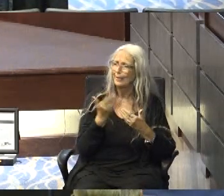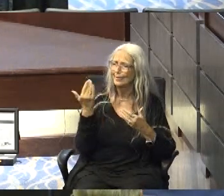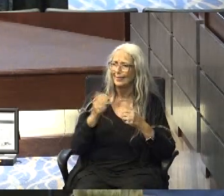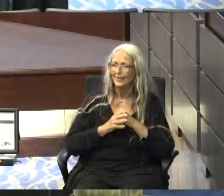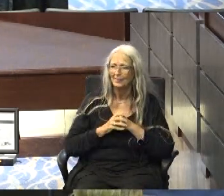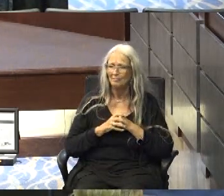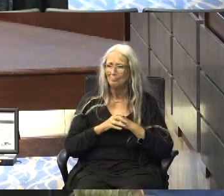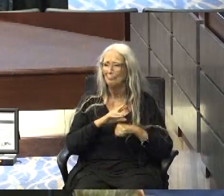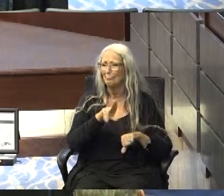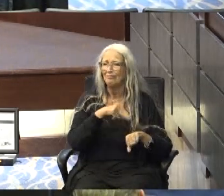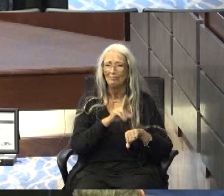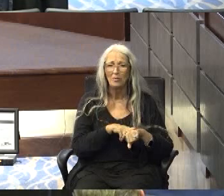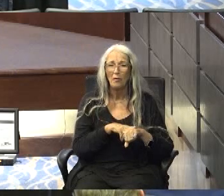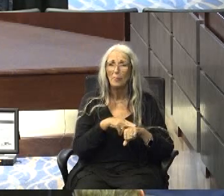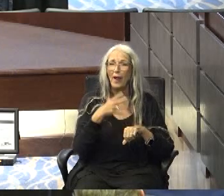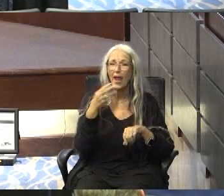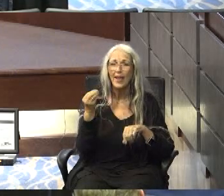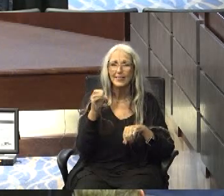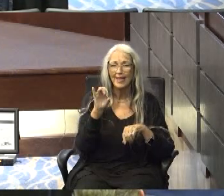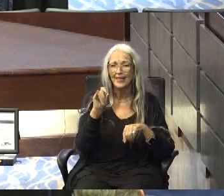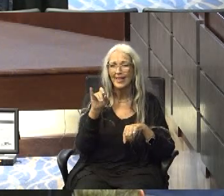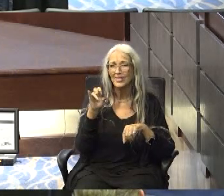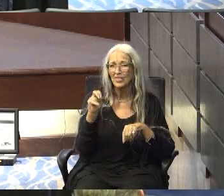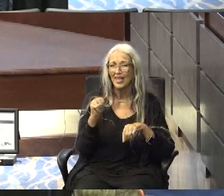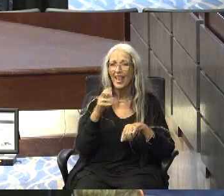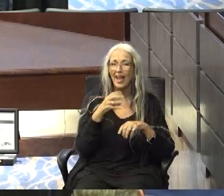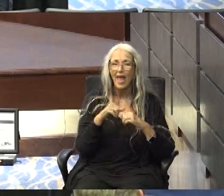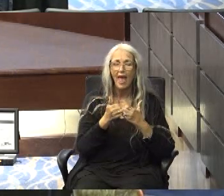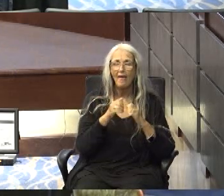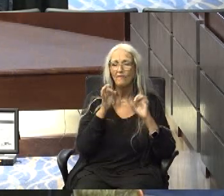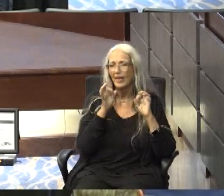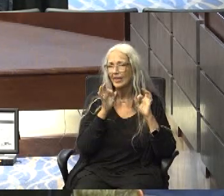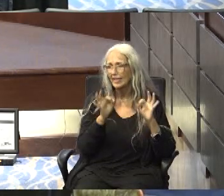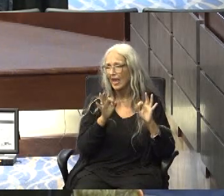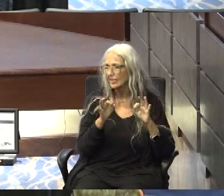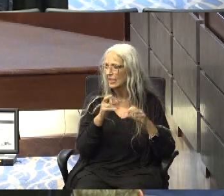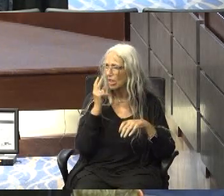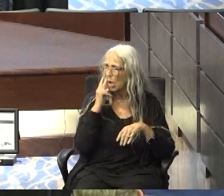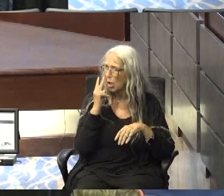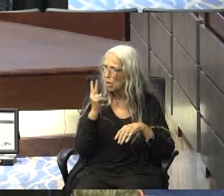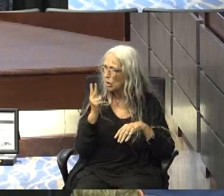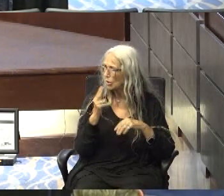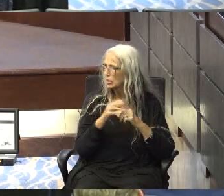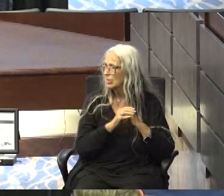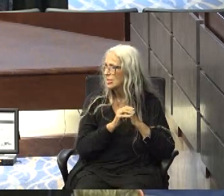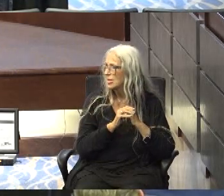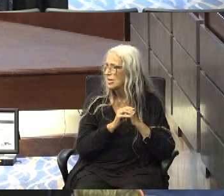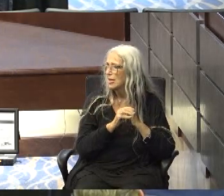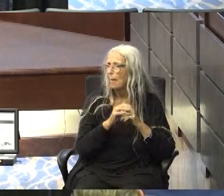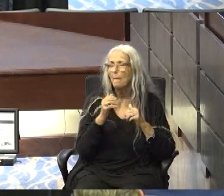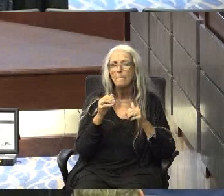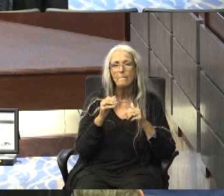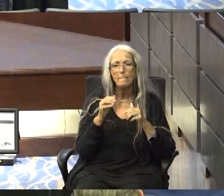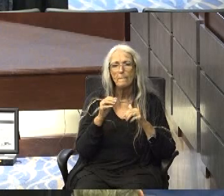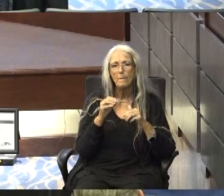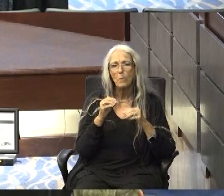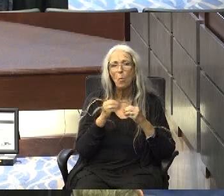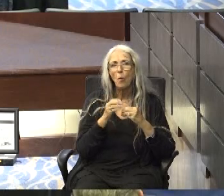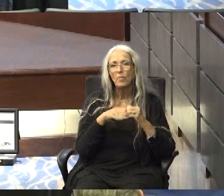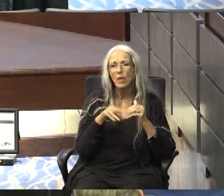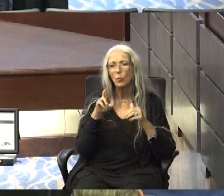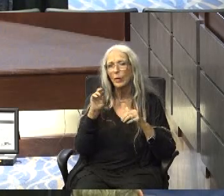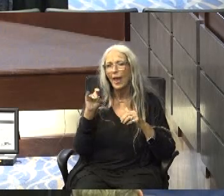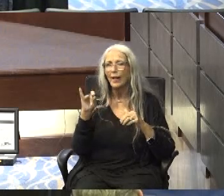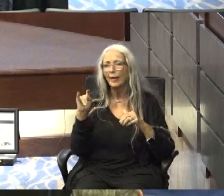I normally temper my expectations around how fantastic renderings look versus what it could be in reality. And I'll say, while I